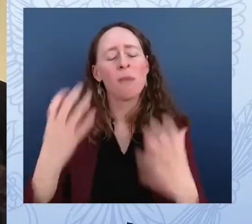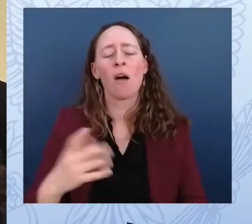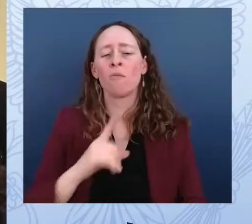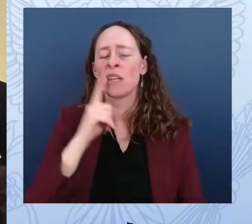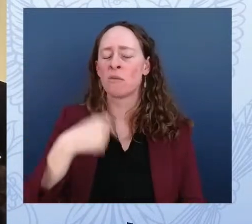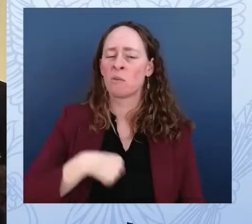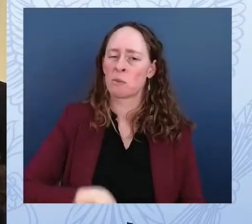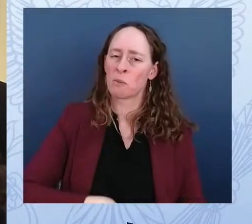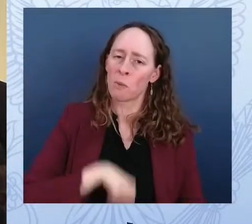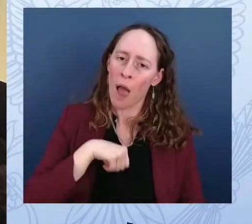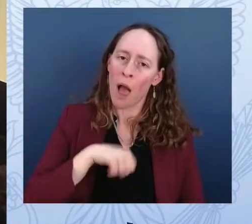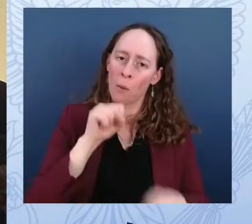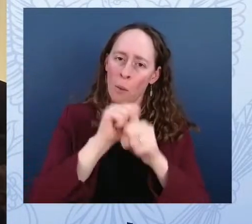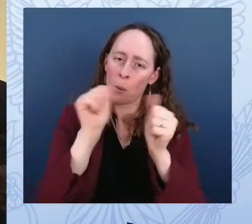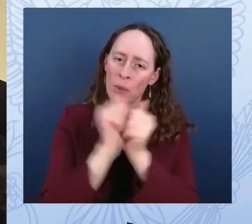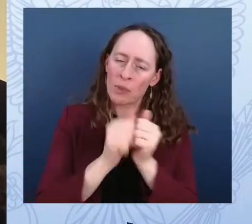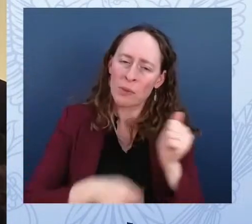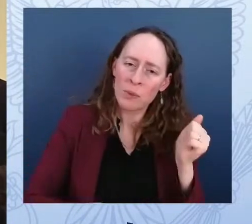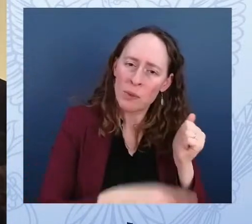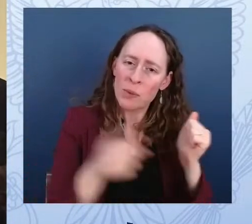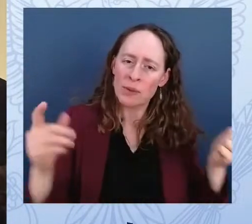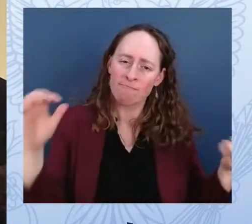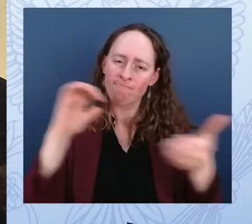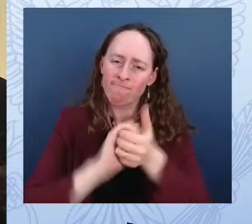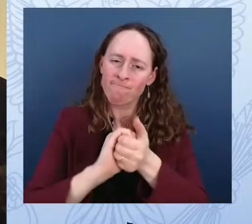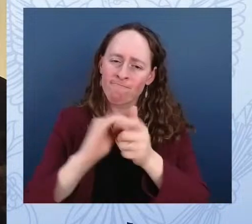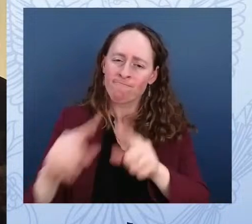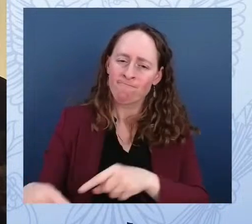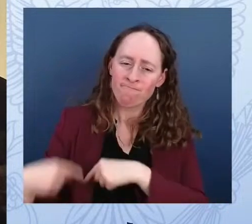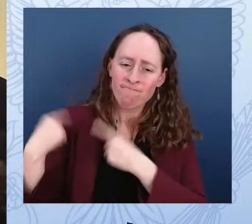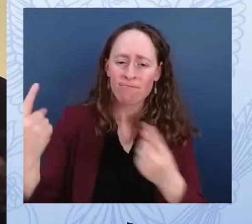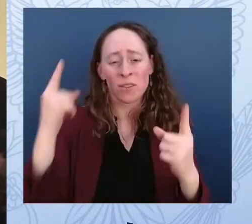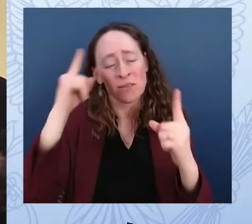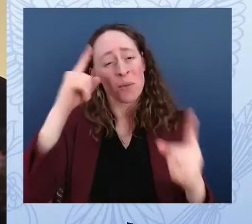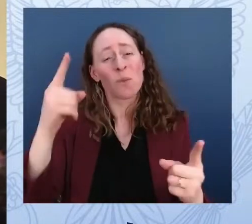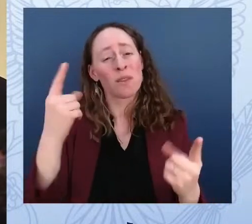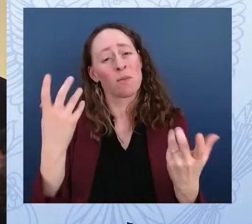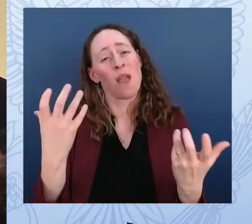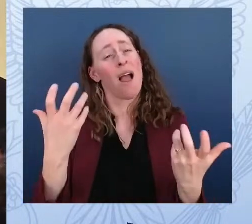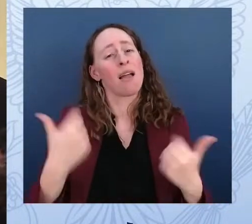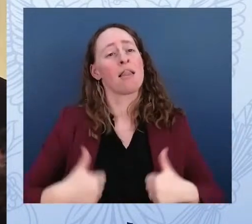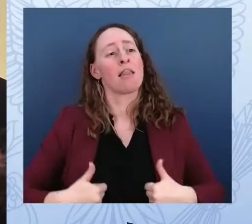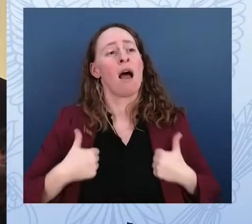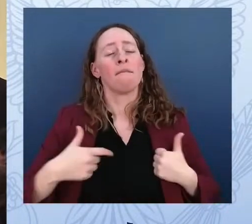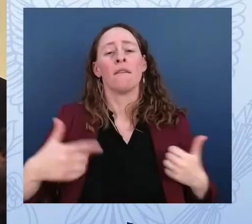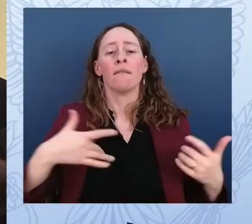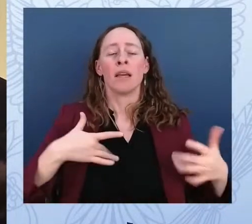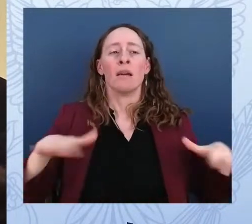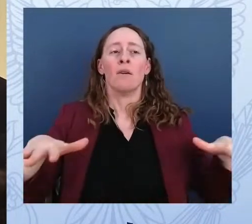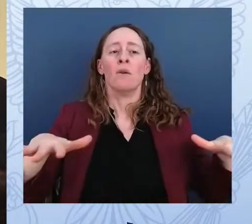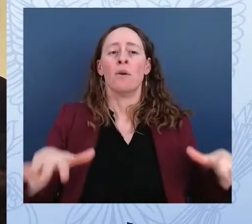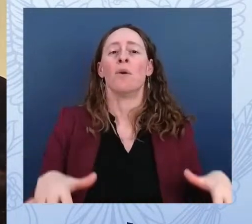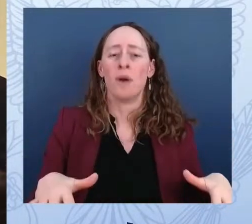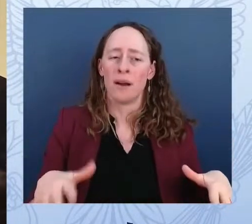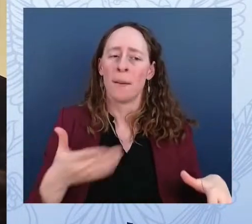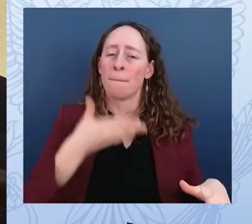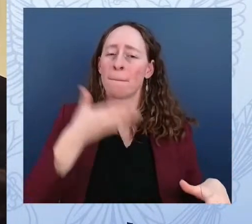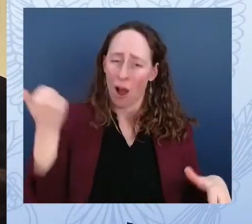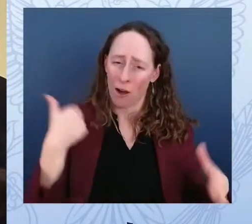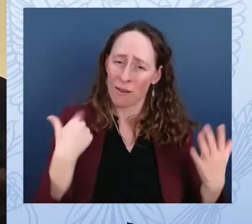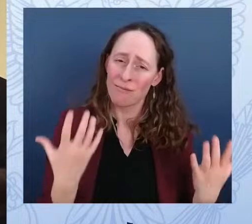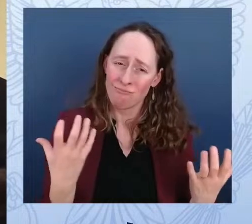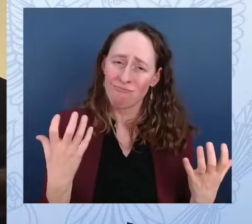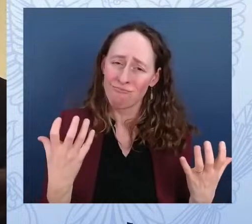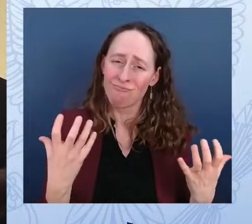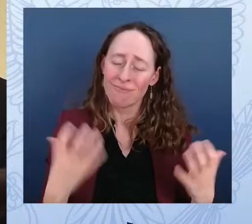a little easier for fellow Guard families. Now, this is a special time of year as we transform this